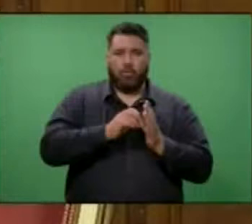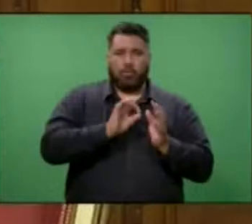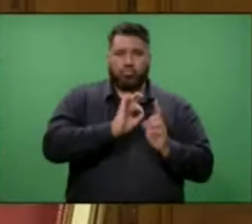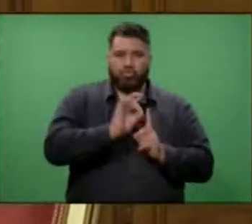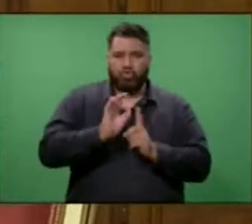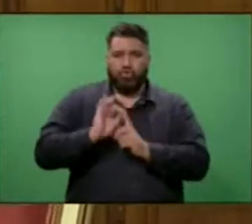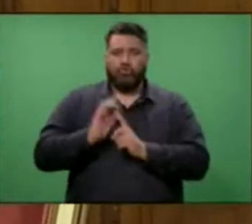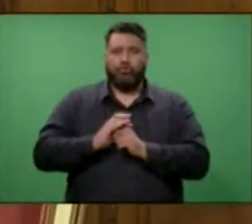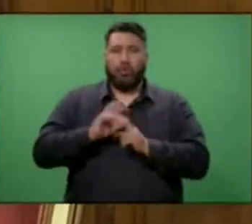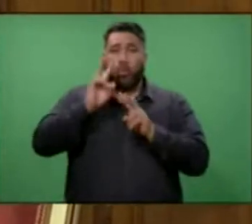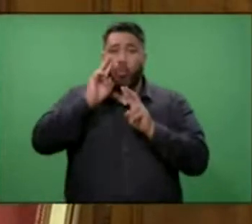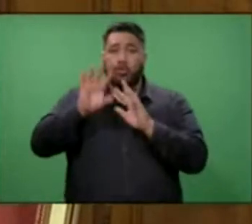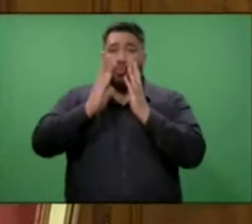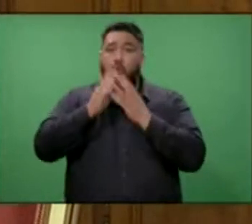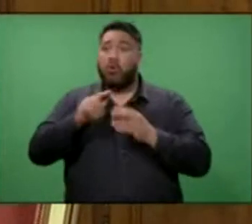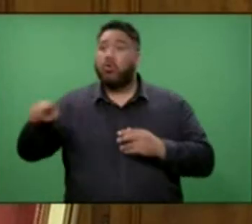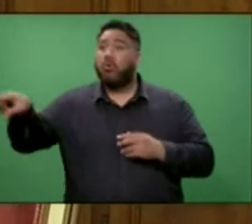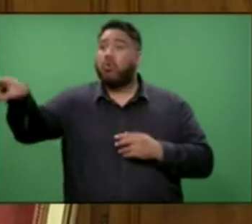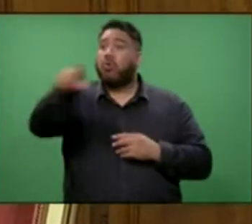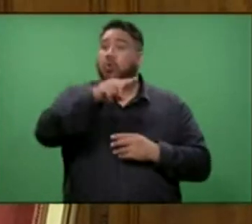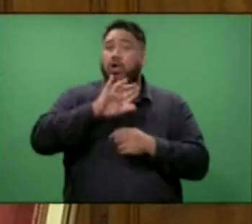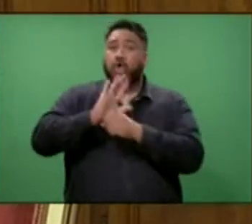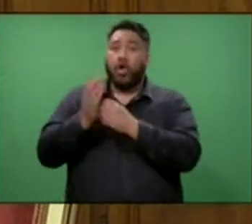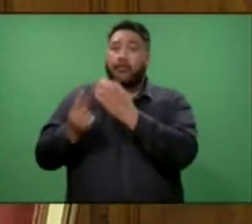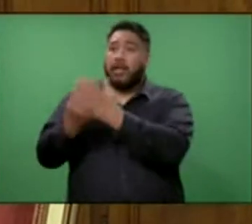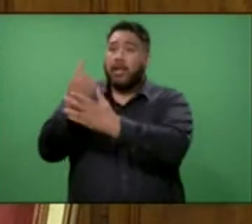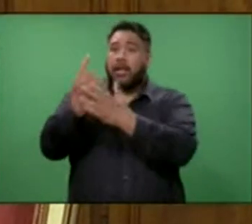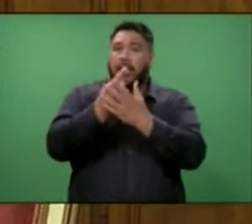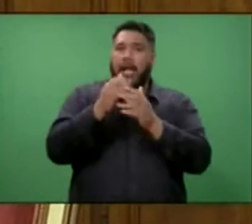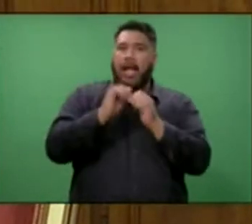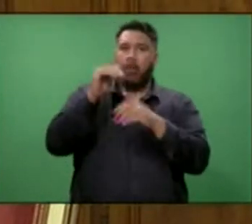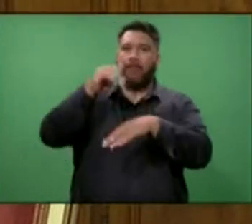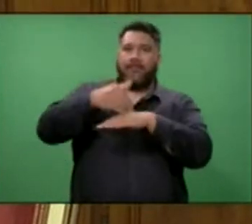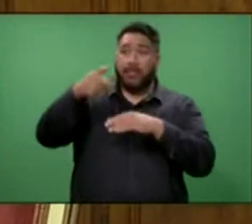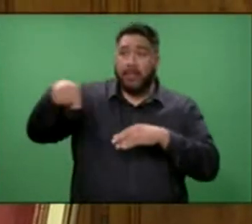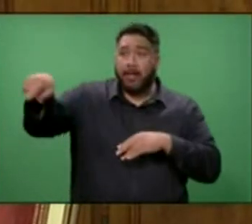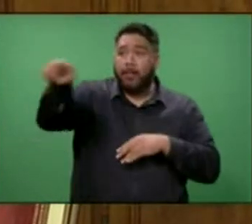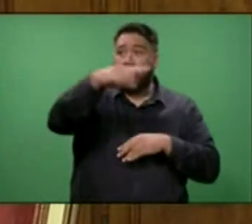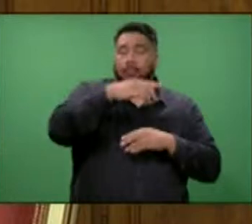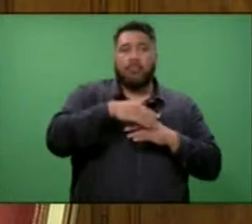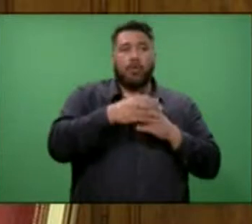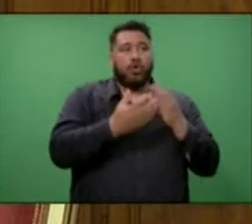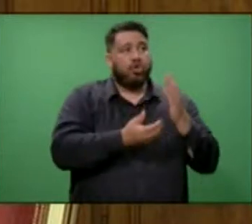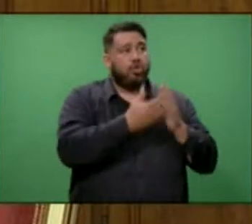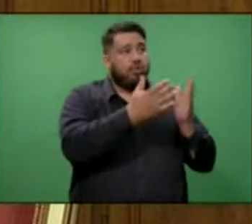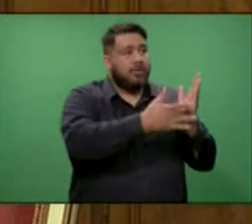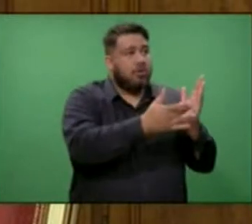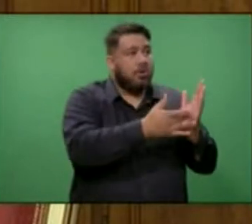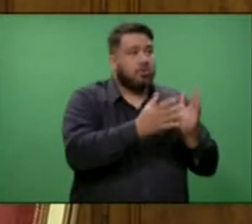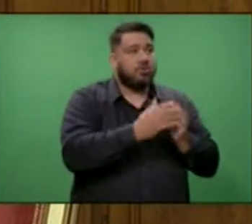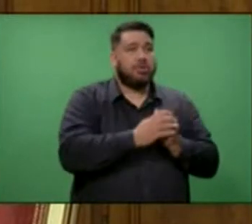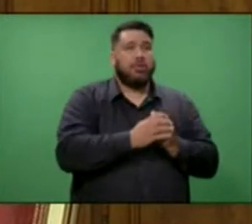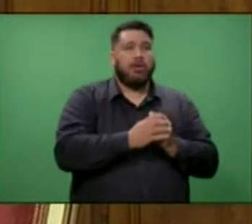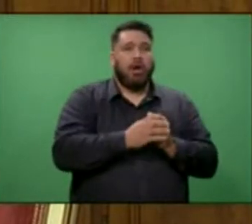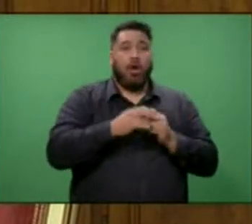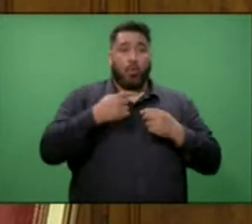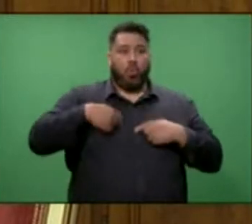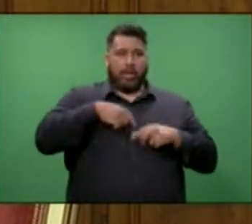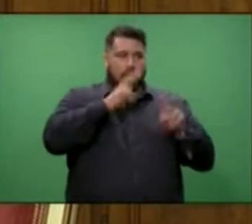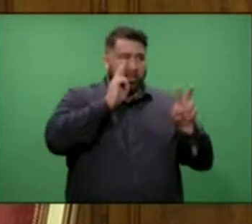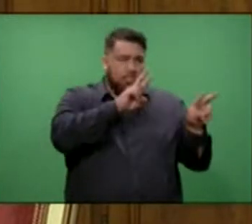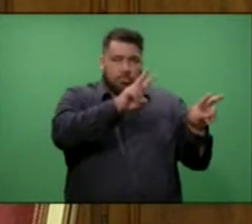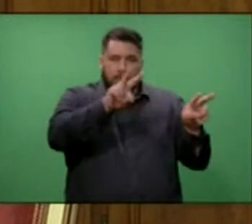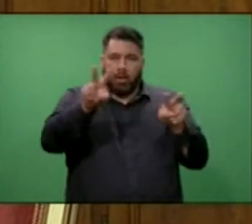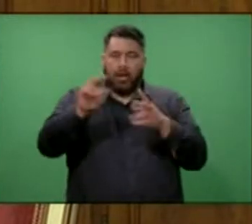countries' experiences, and as new technologies are developed, there will be opportunities to improve our